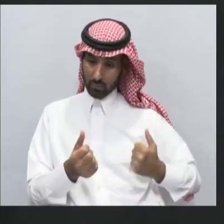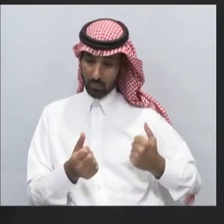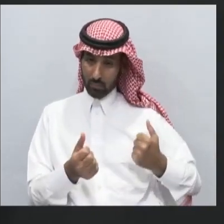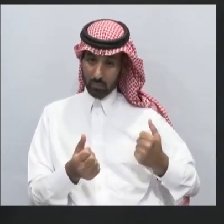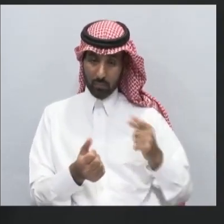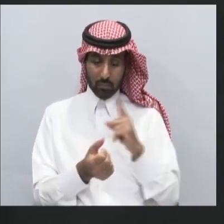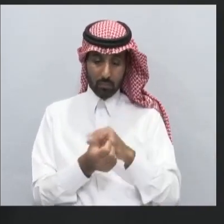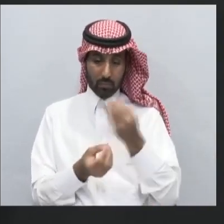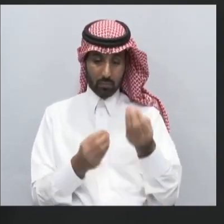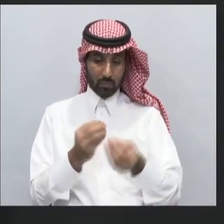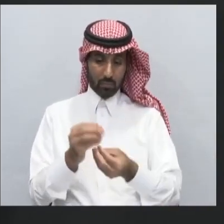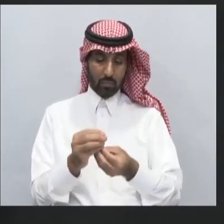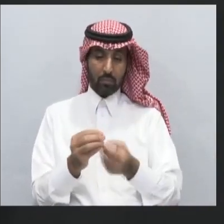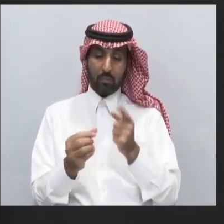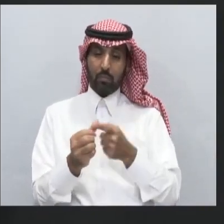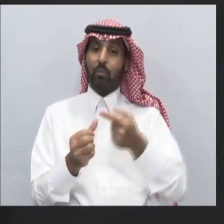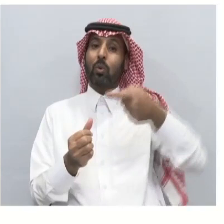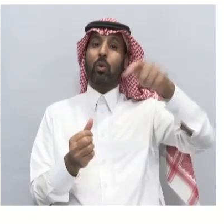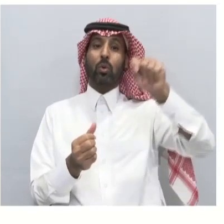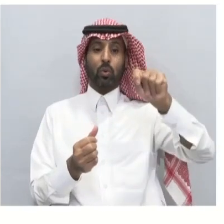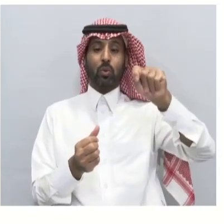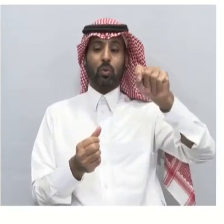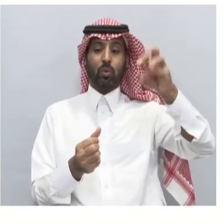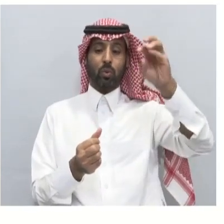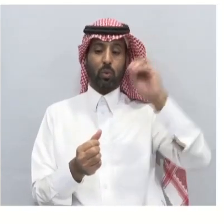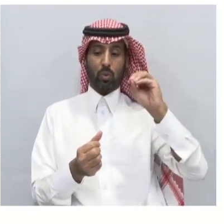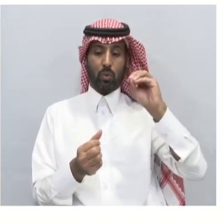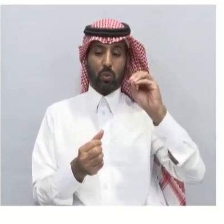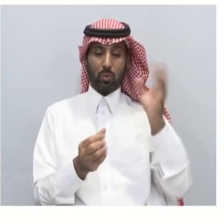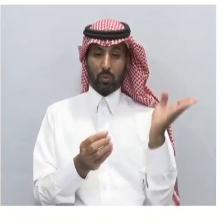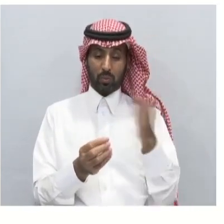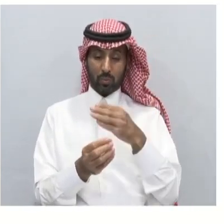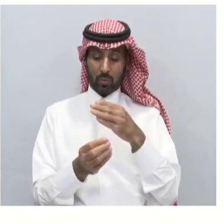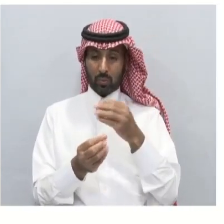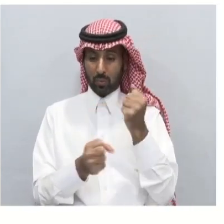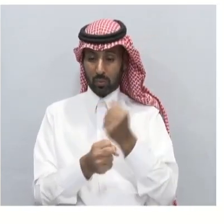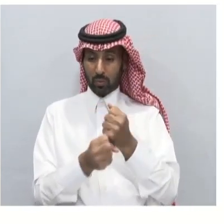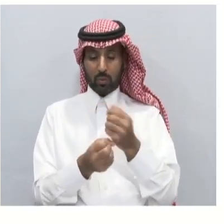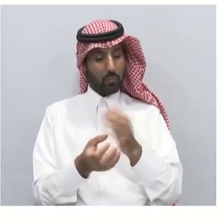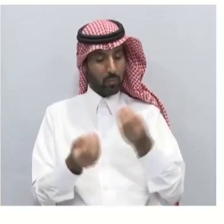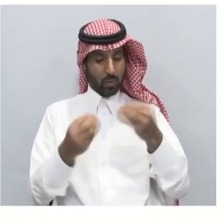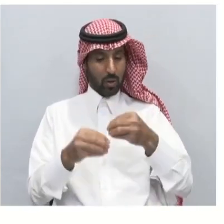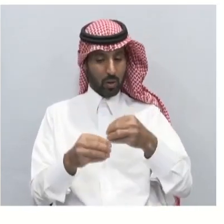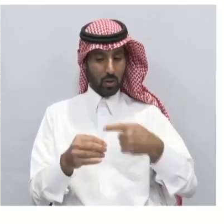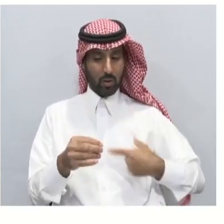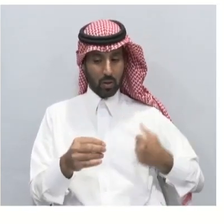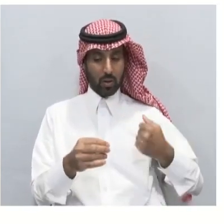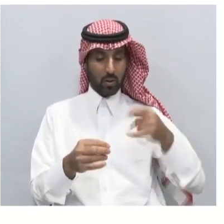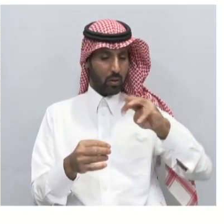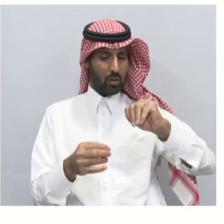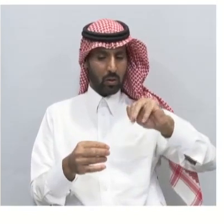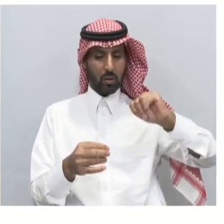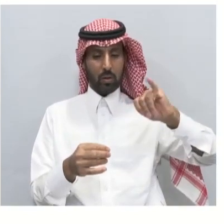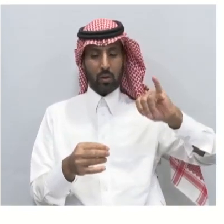want to use the infinitive? How can we form it? We can say, it isn't common